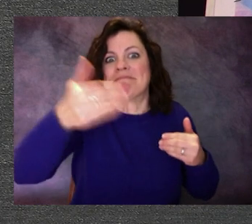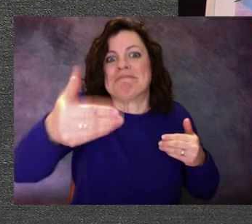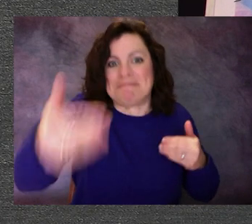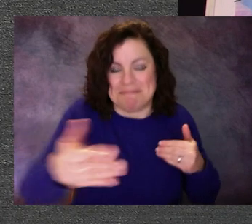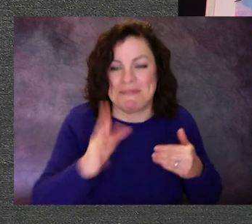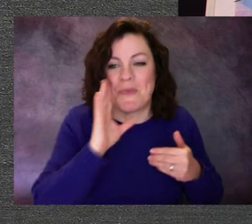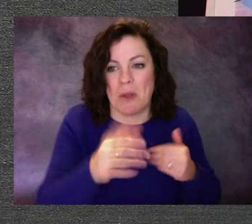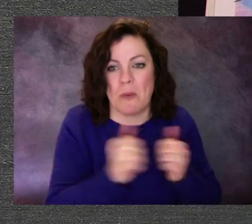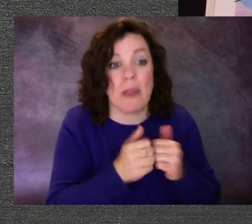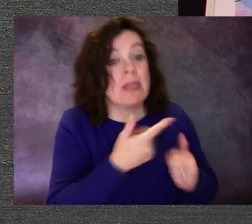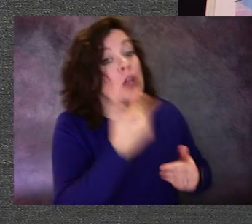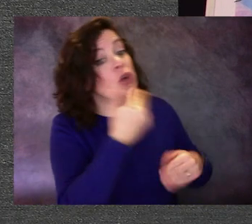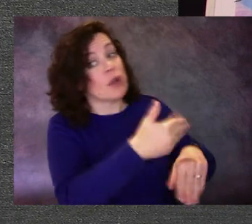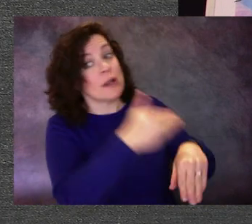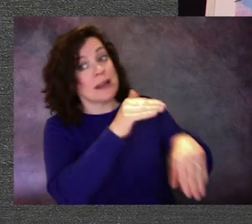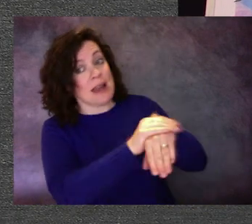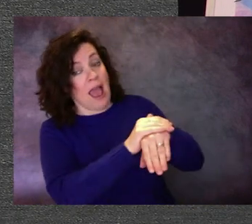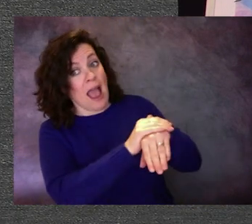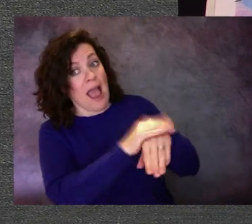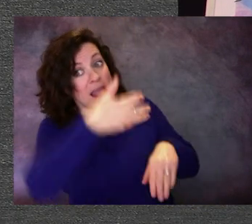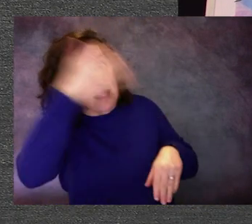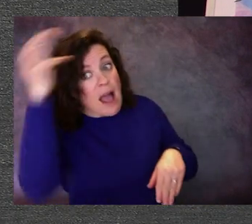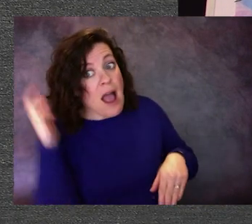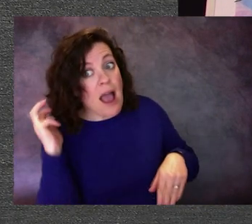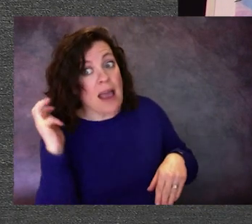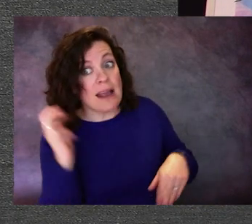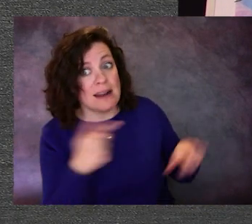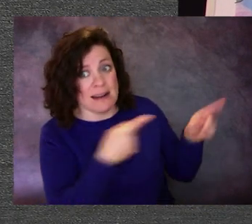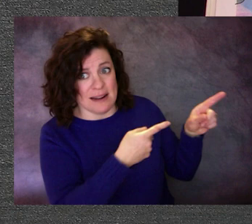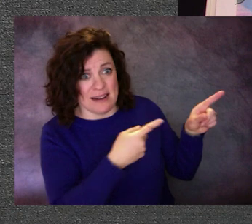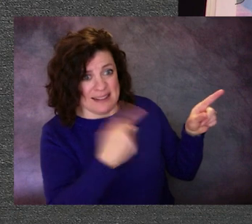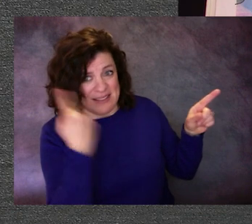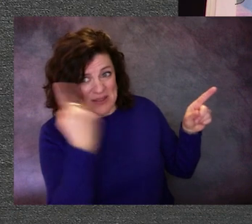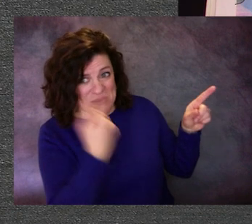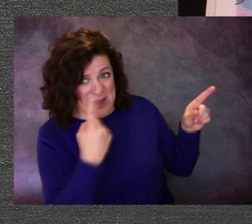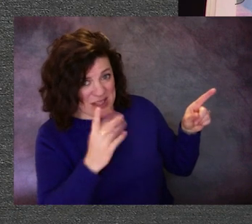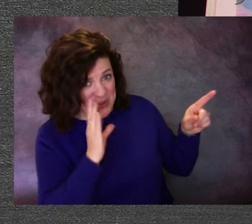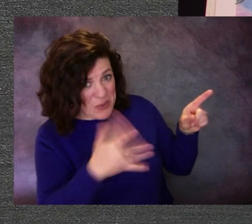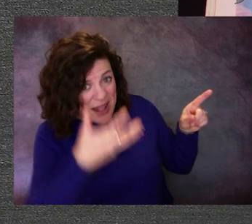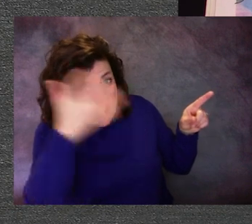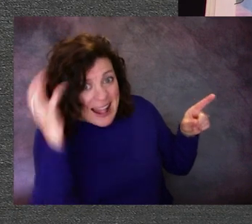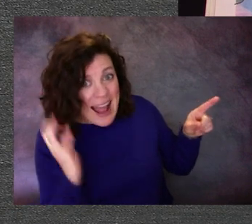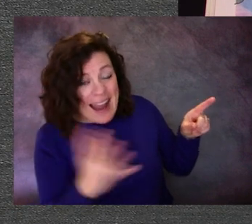Good night, Lion. Looks like Elephant's free. Do you think they're going to let Lion out?